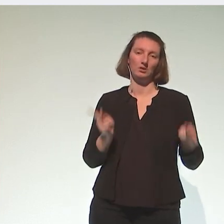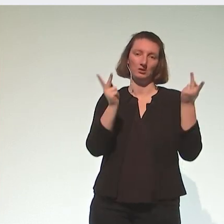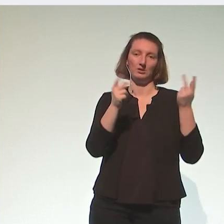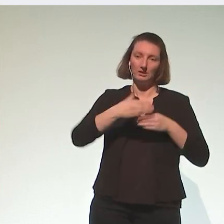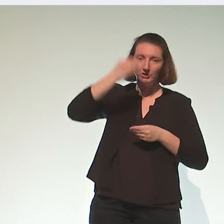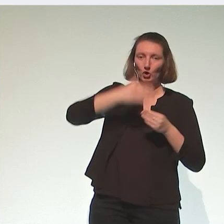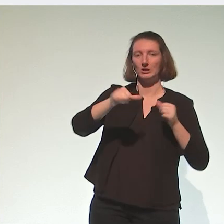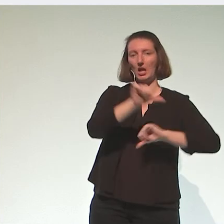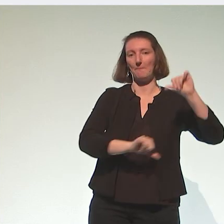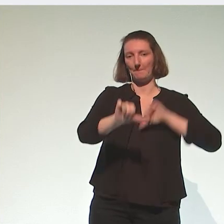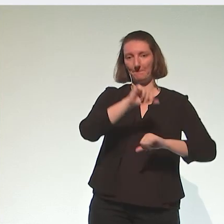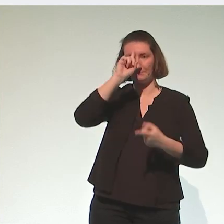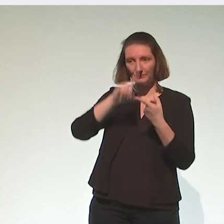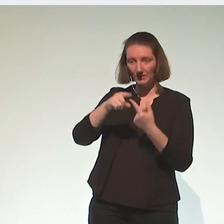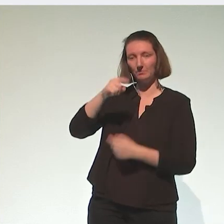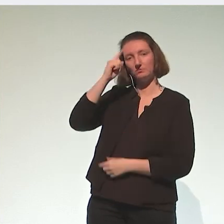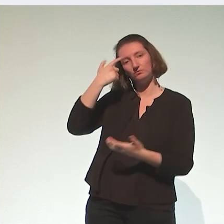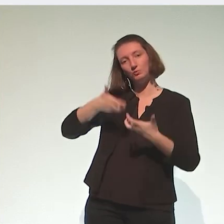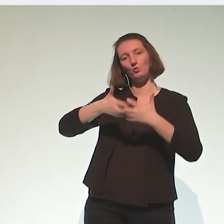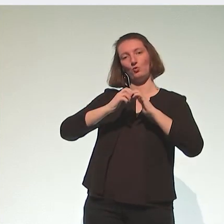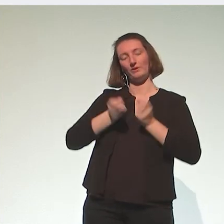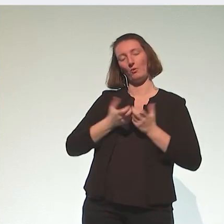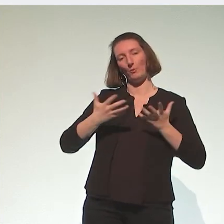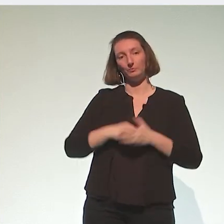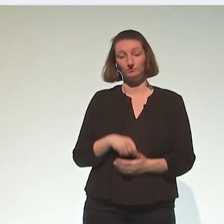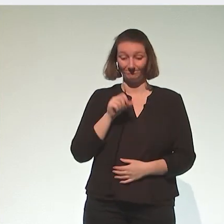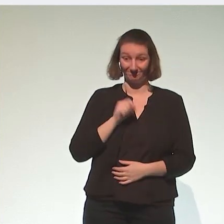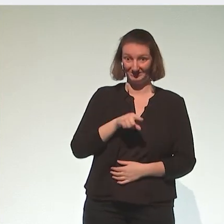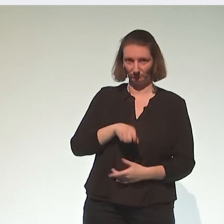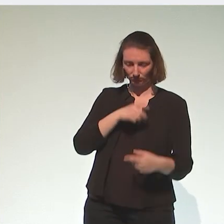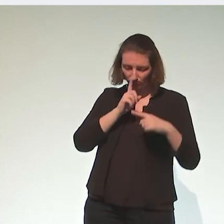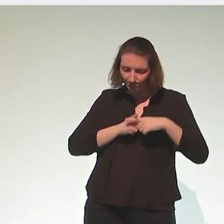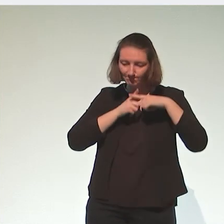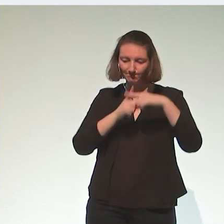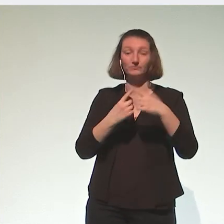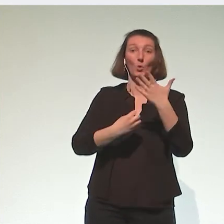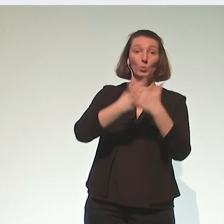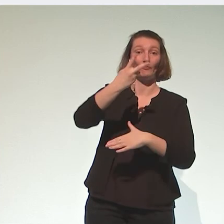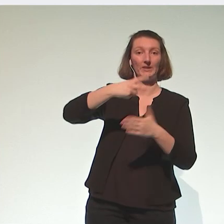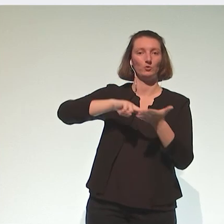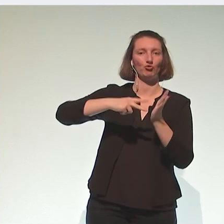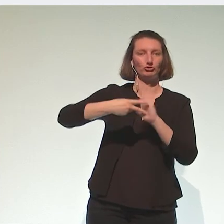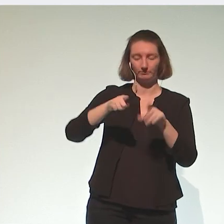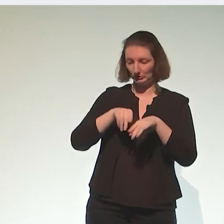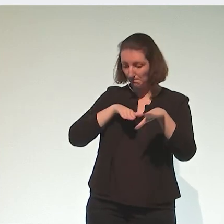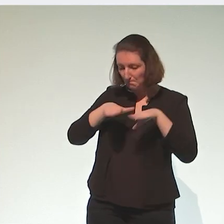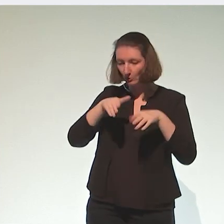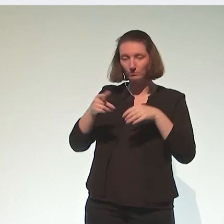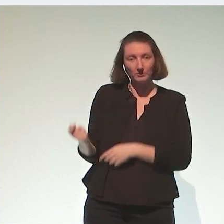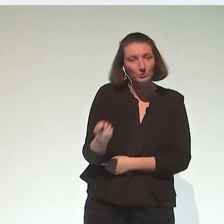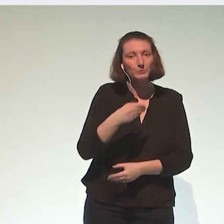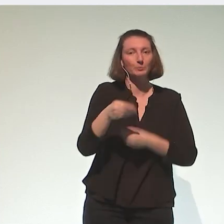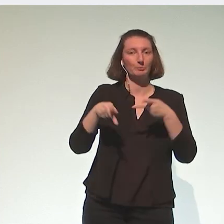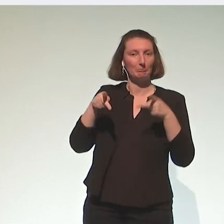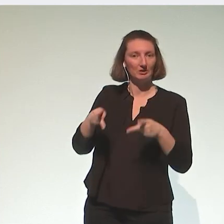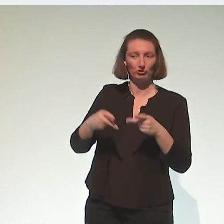Neurodevelopment. Now, this lab is dedicated to appraising new technologies as well as educative and pedagogical methods